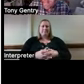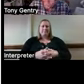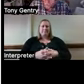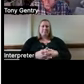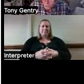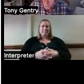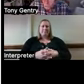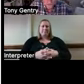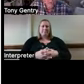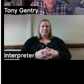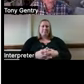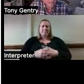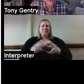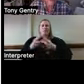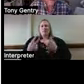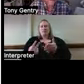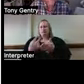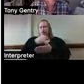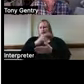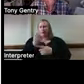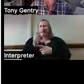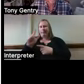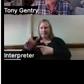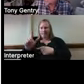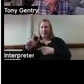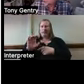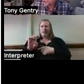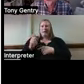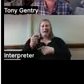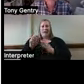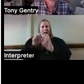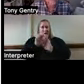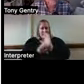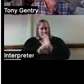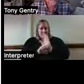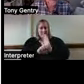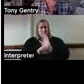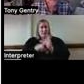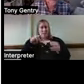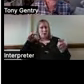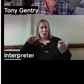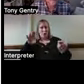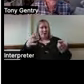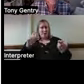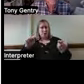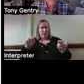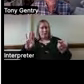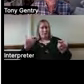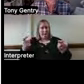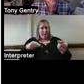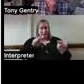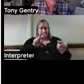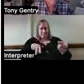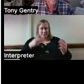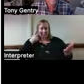So that was a brief review of ethics in caregiving. I'm just going to check the chat box for a minute to see if there are any questions that have popped up